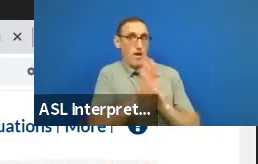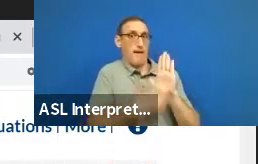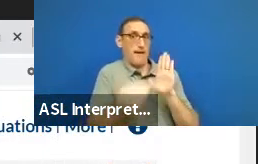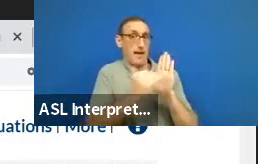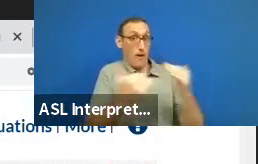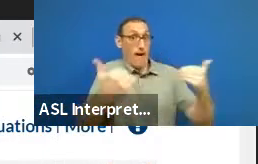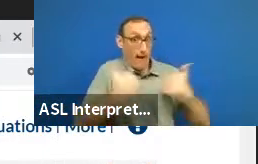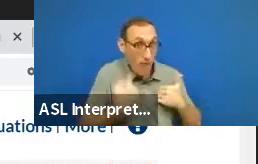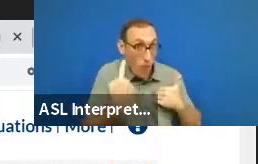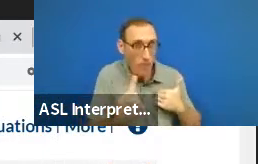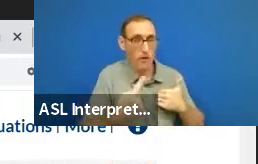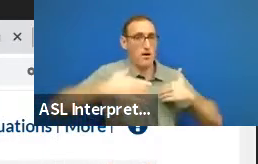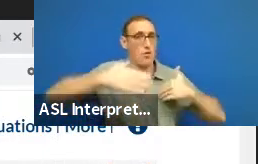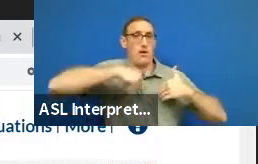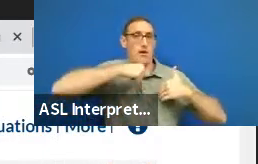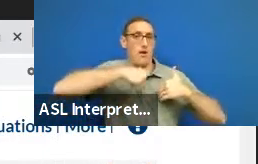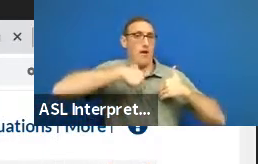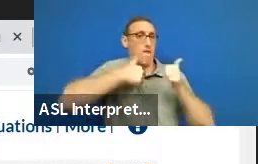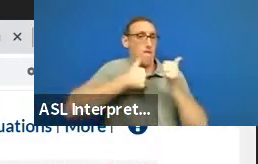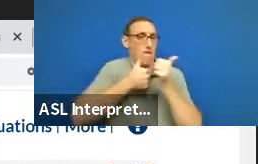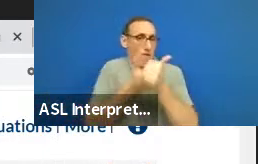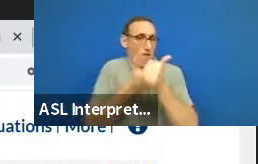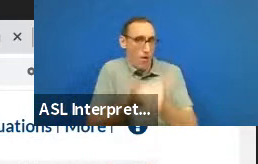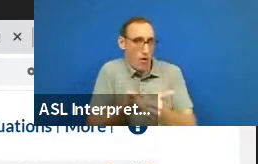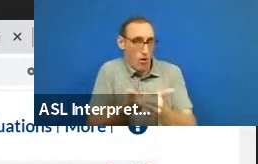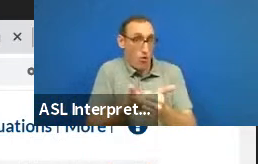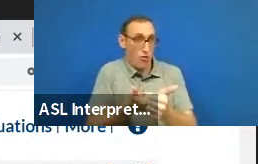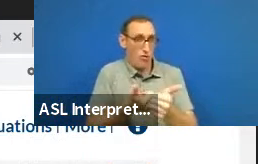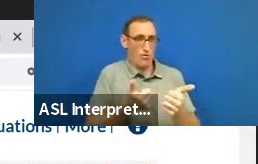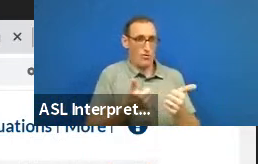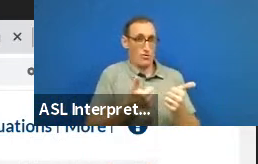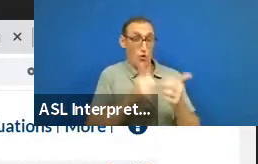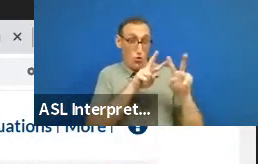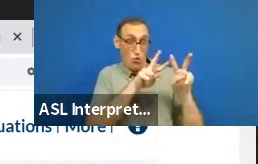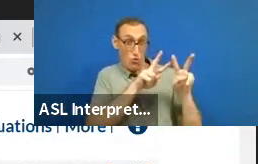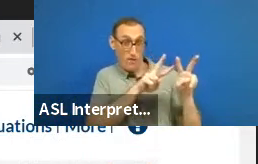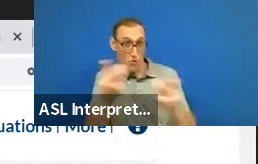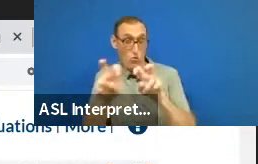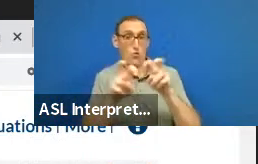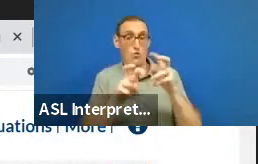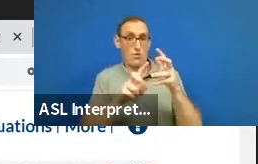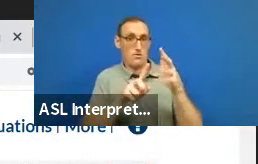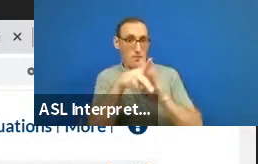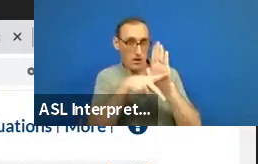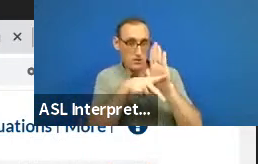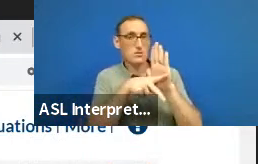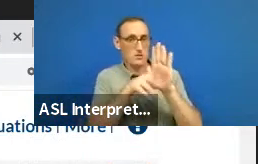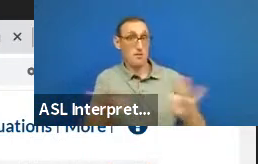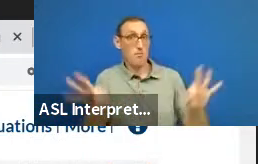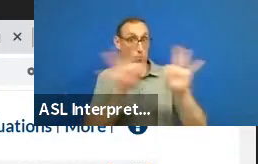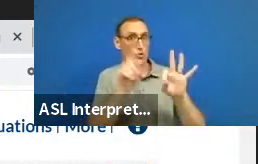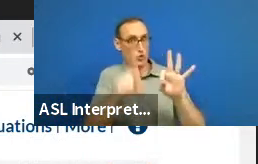So review policy seems like the most important step.